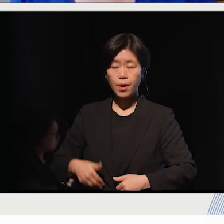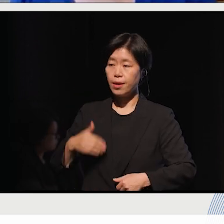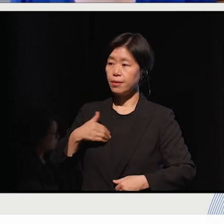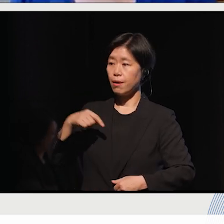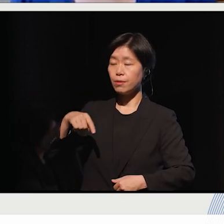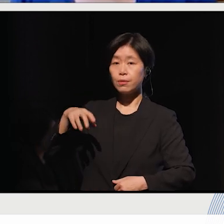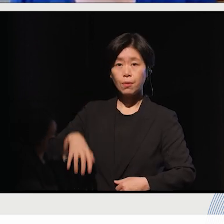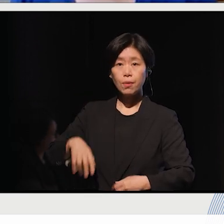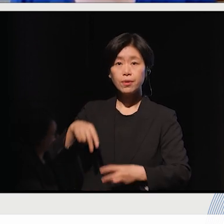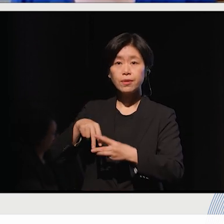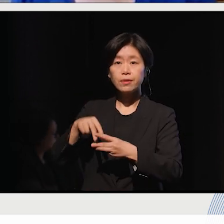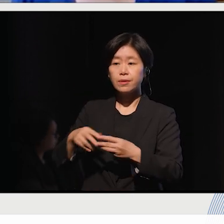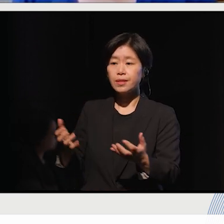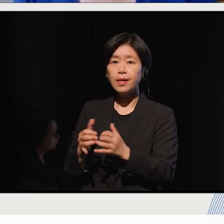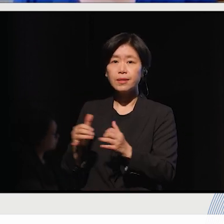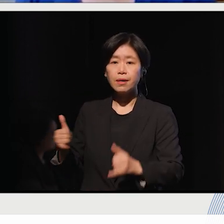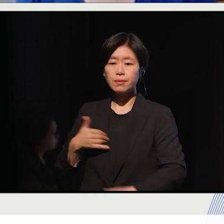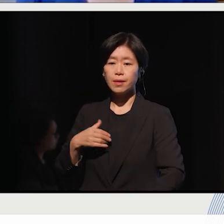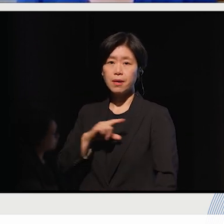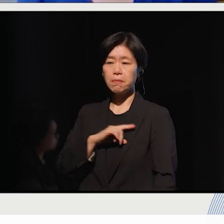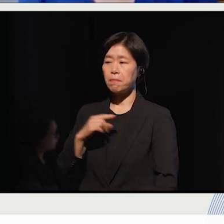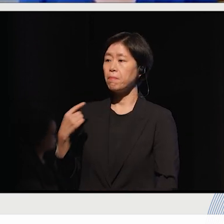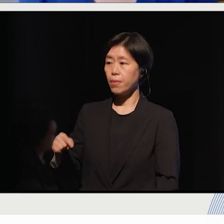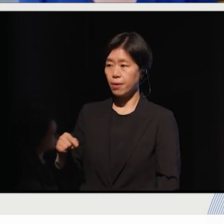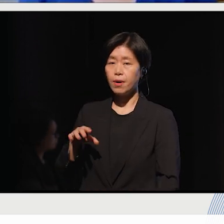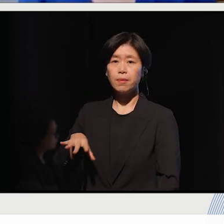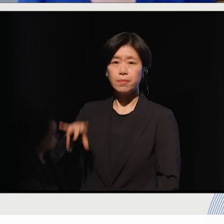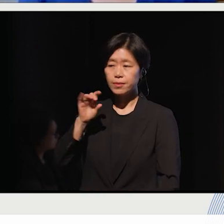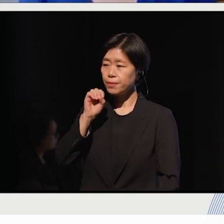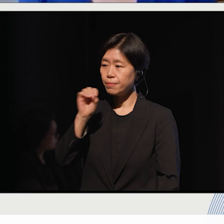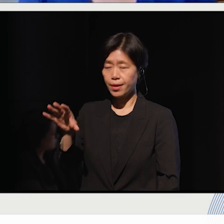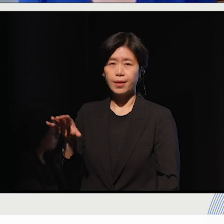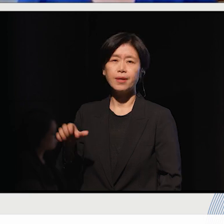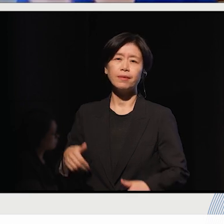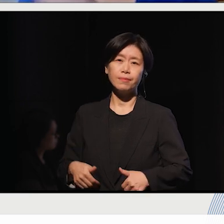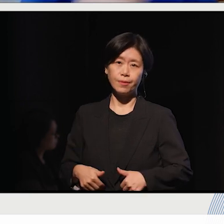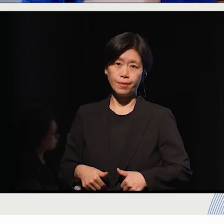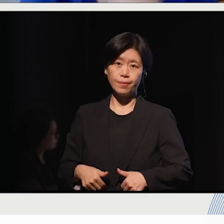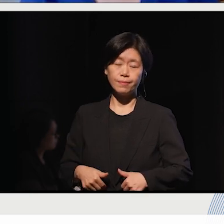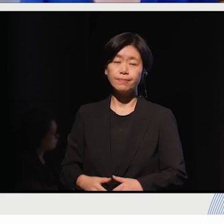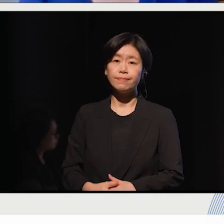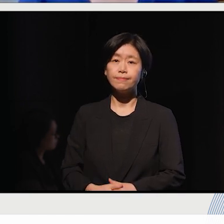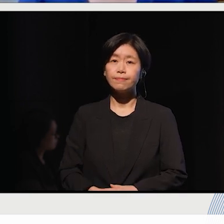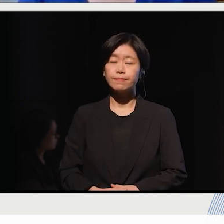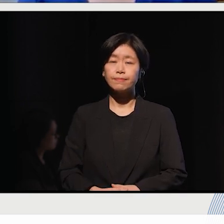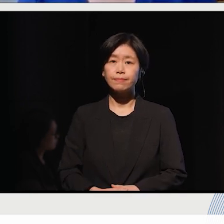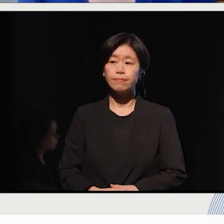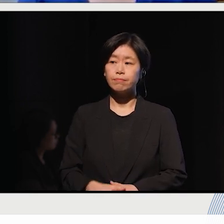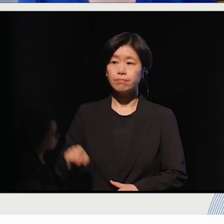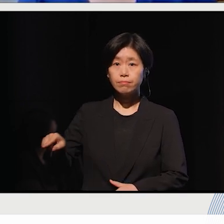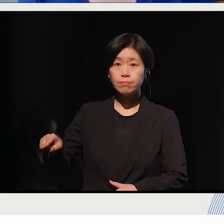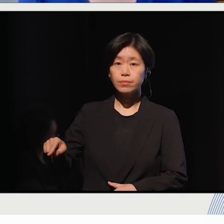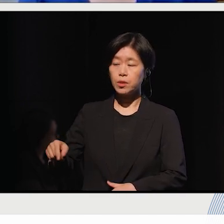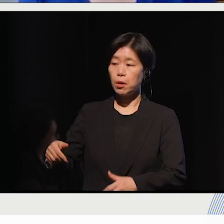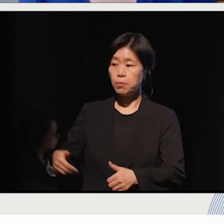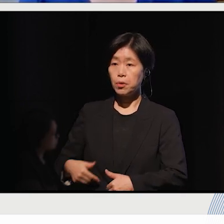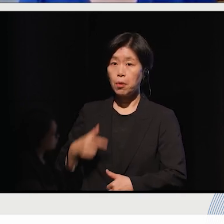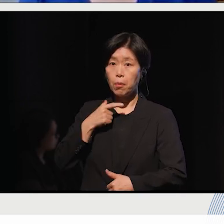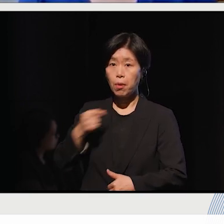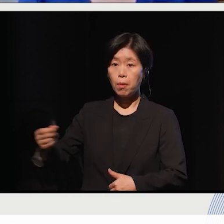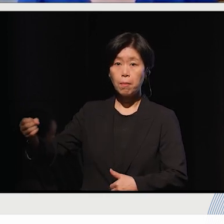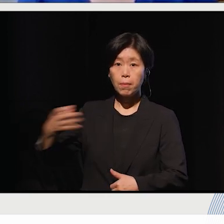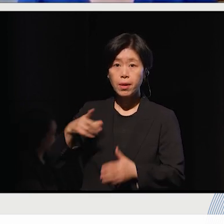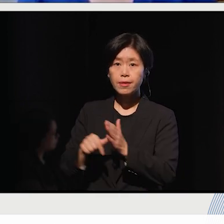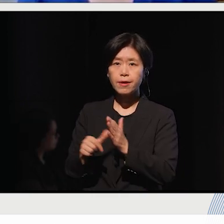tell me, what they need. And they may say, "No, I don't need any help." And I say, "Okay, well, if you do, I'm right over here and I'd be glad to assist you as